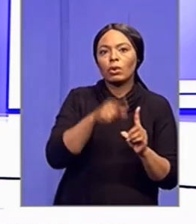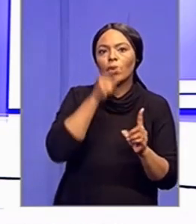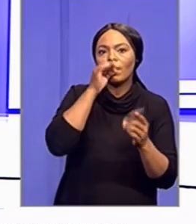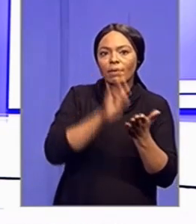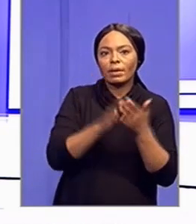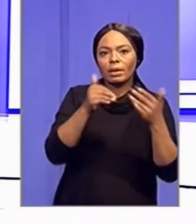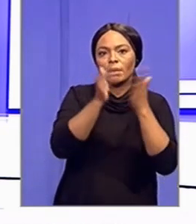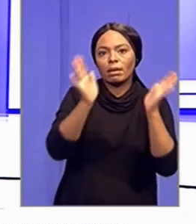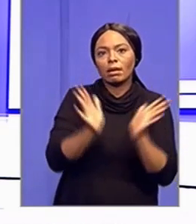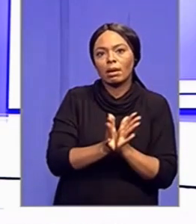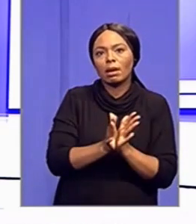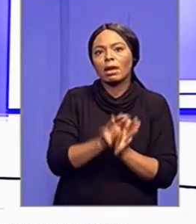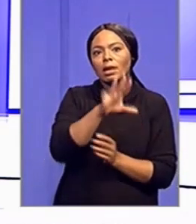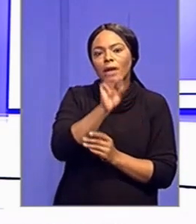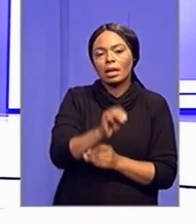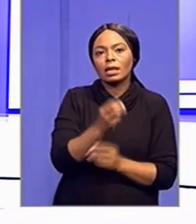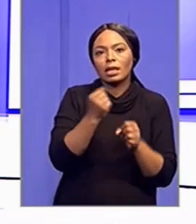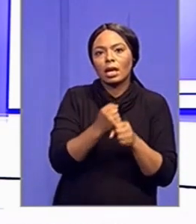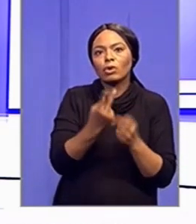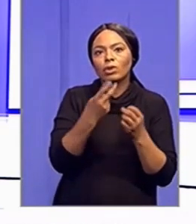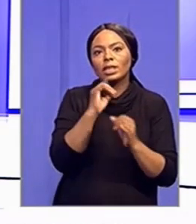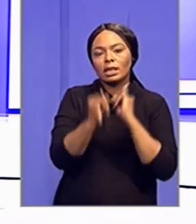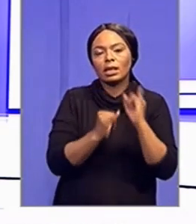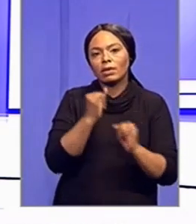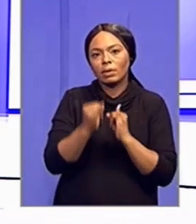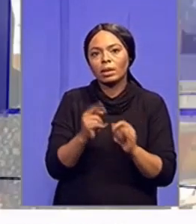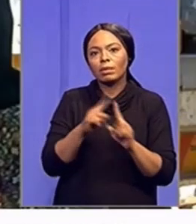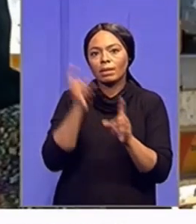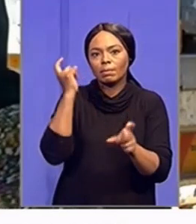e 30 ka 2011.